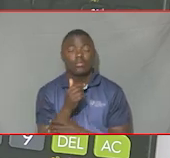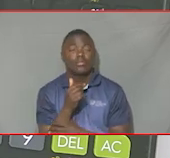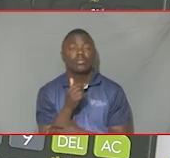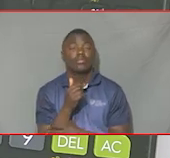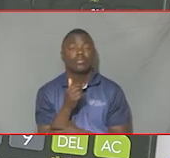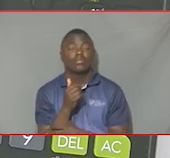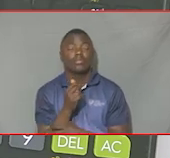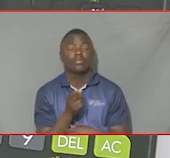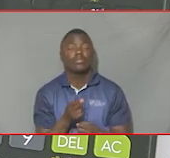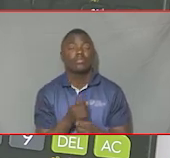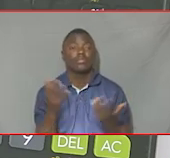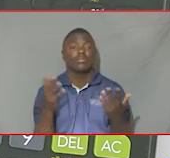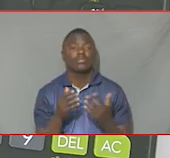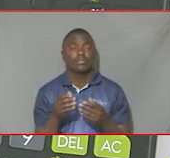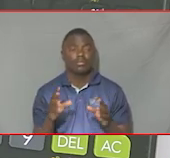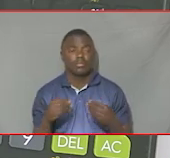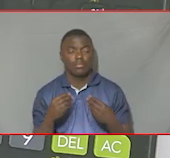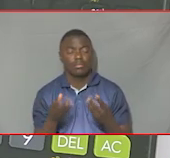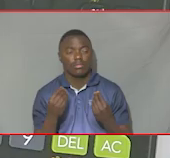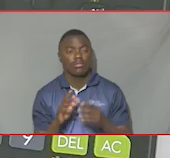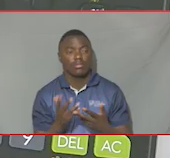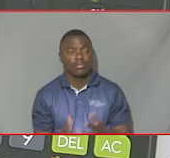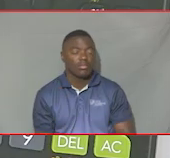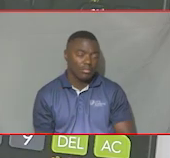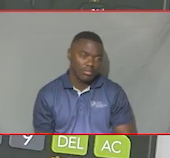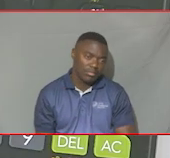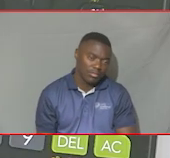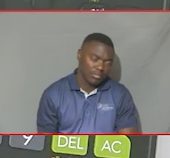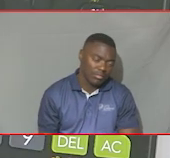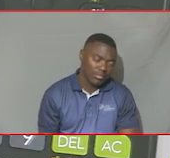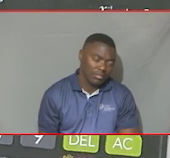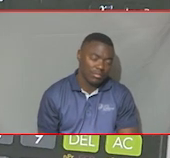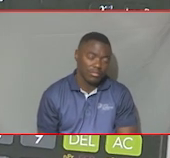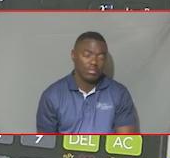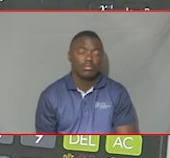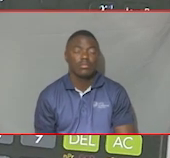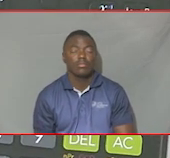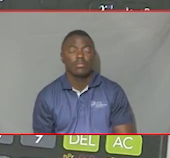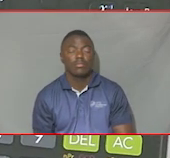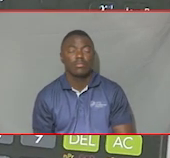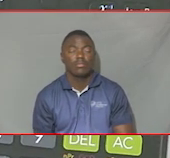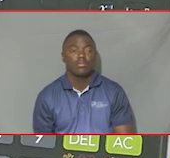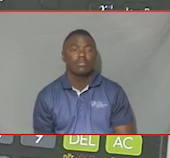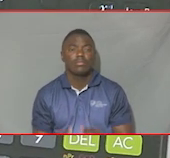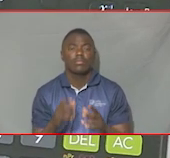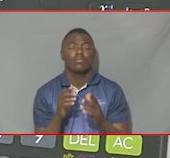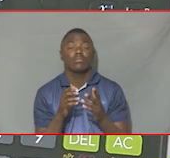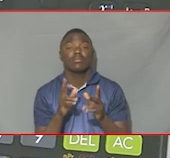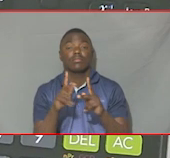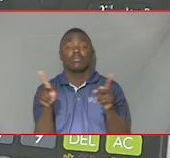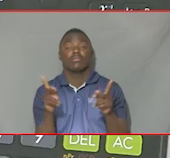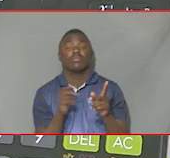of votes they receive. Now, people, there's a scatter plot, all right, all over the place. Before the election, the popularity of each of the